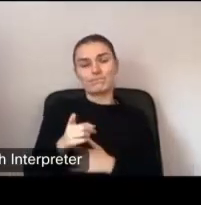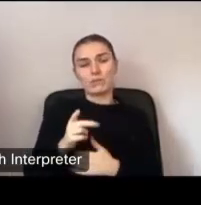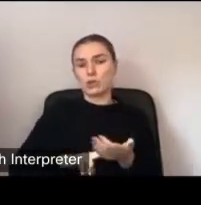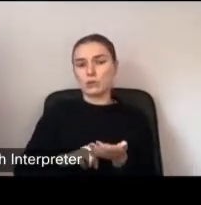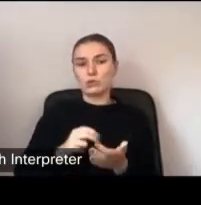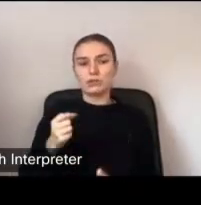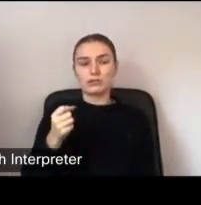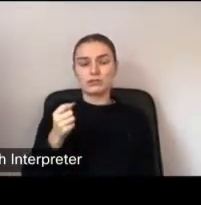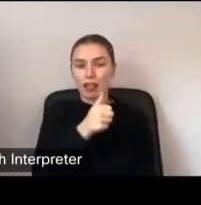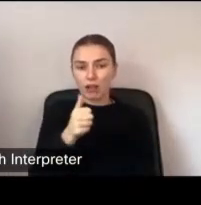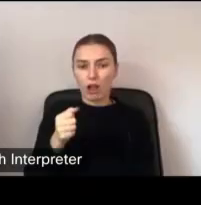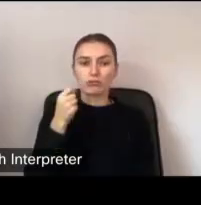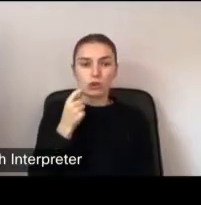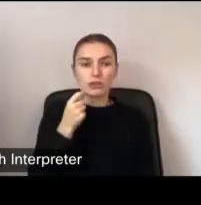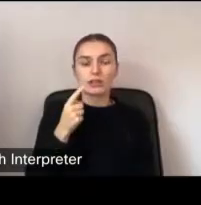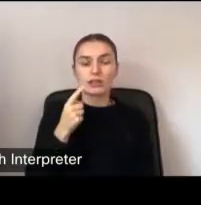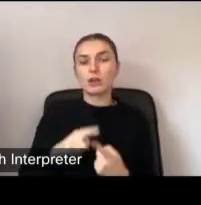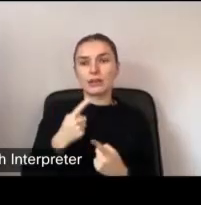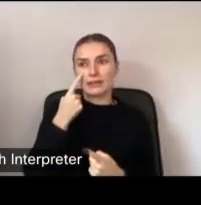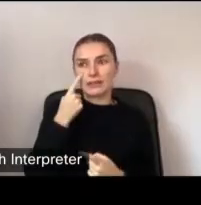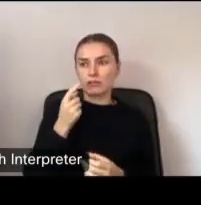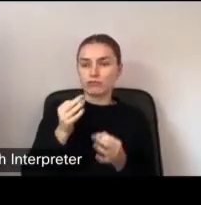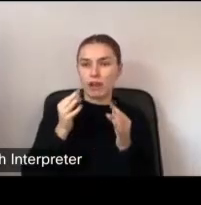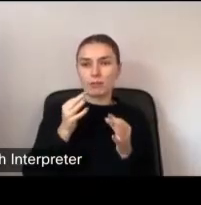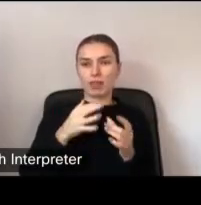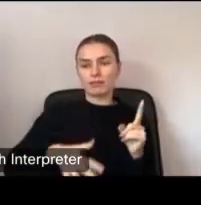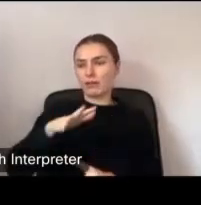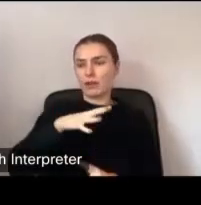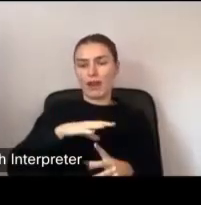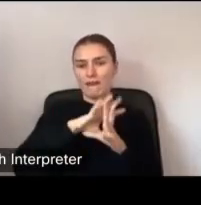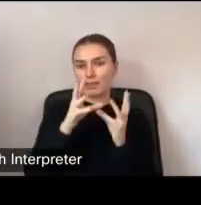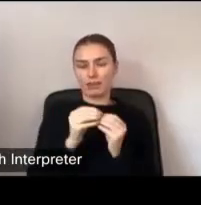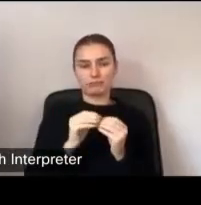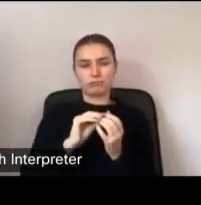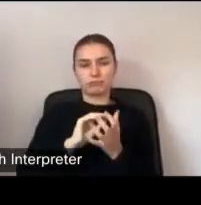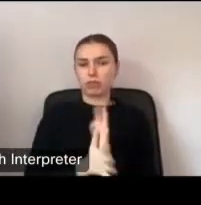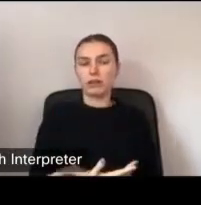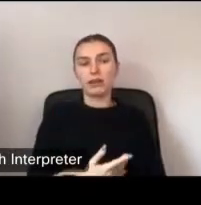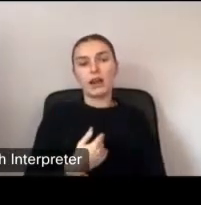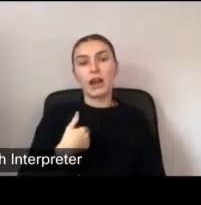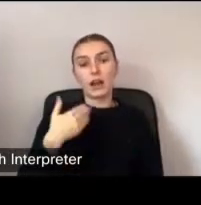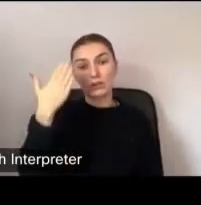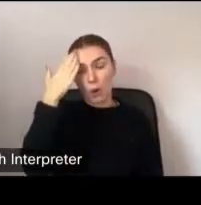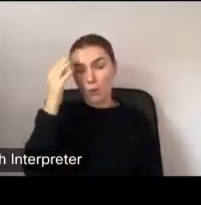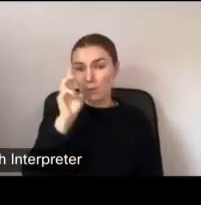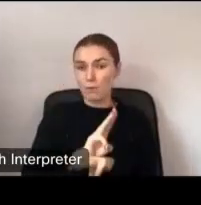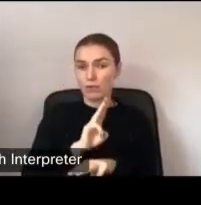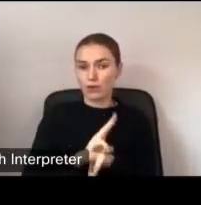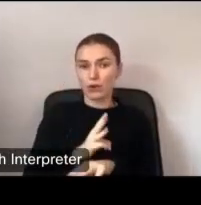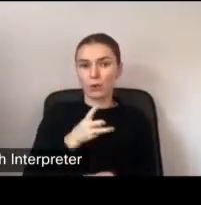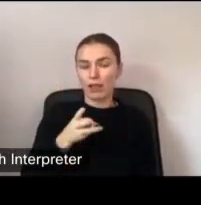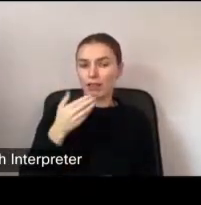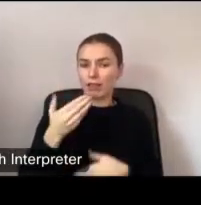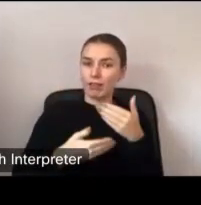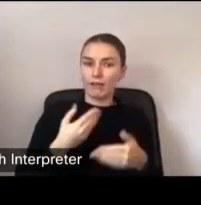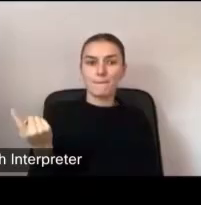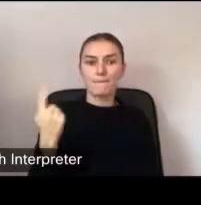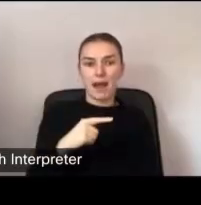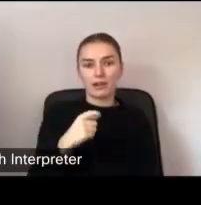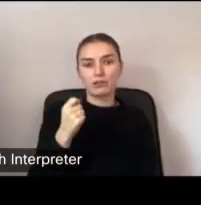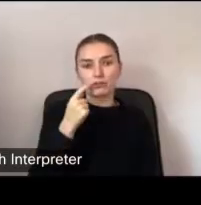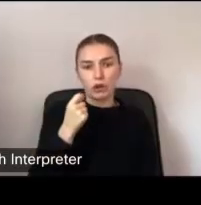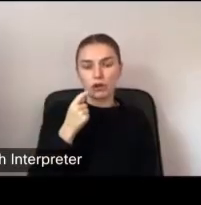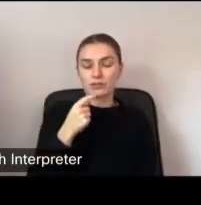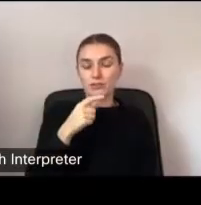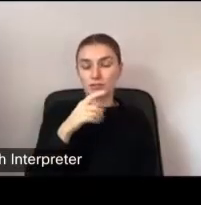just see this incredible scenario where it all falls apart. I know the mother is going to end up back on drugs, hopefully doesn't